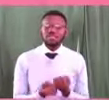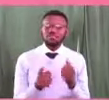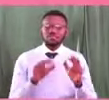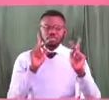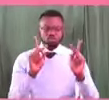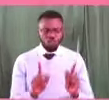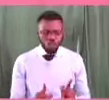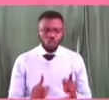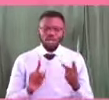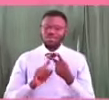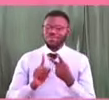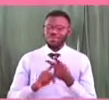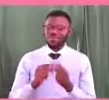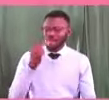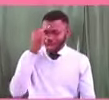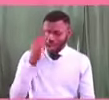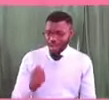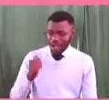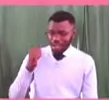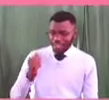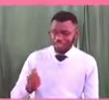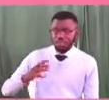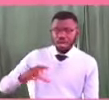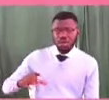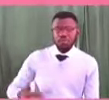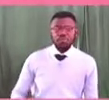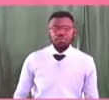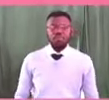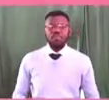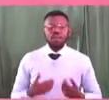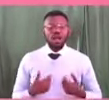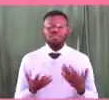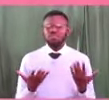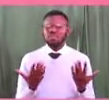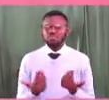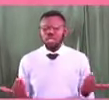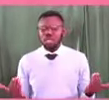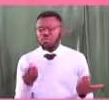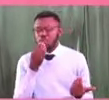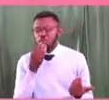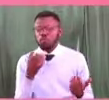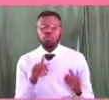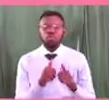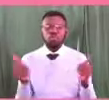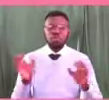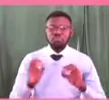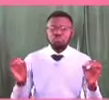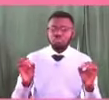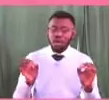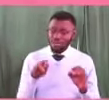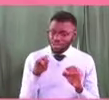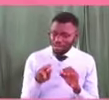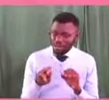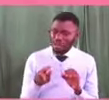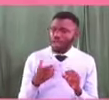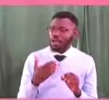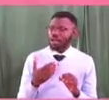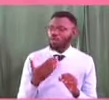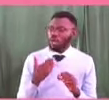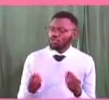Kajiado counties. Beyond tackling malnutrition, these interventions also address exclusion